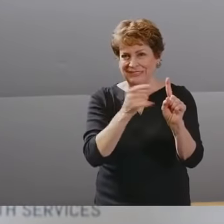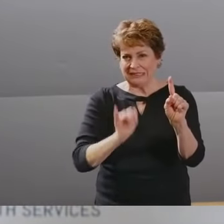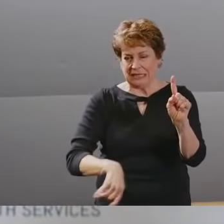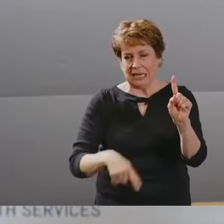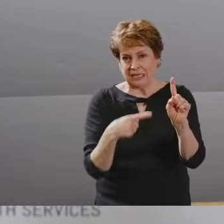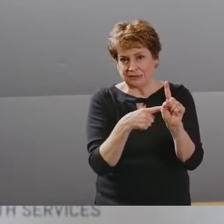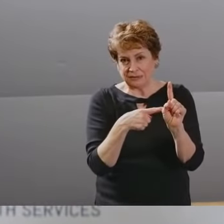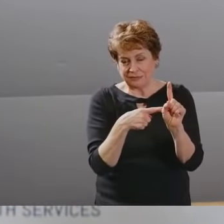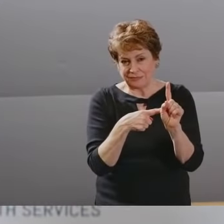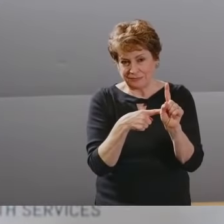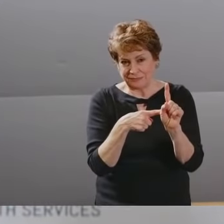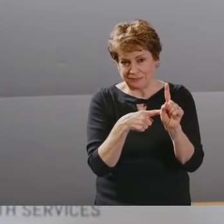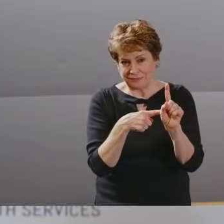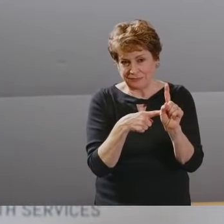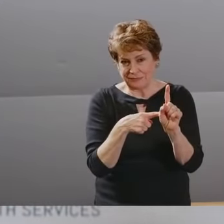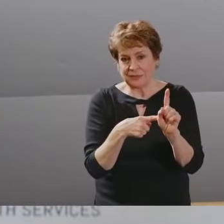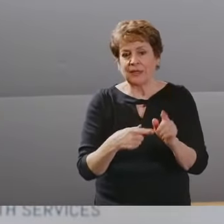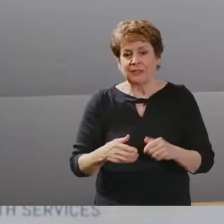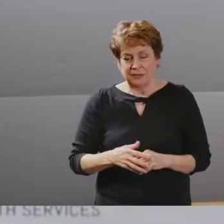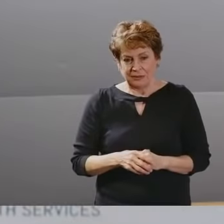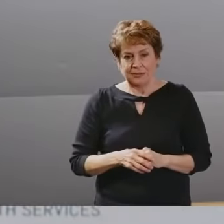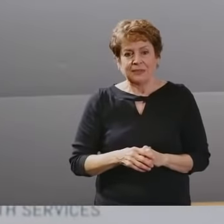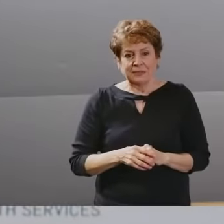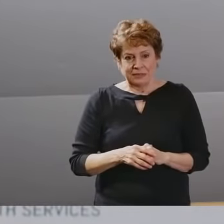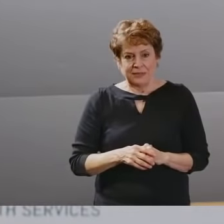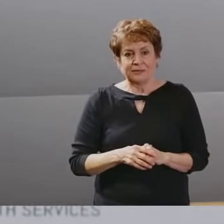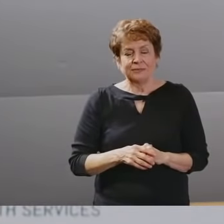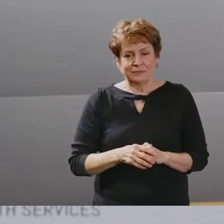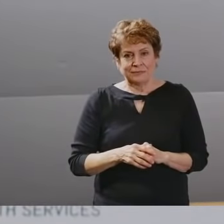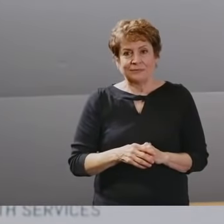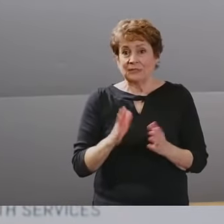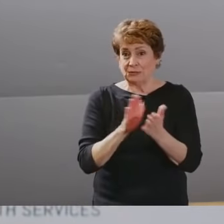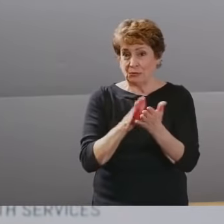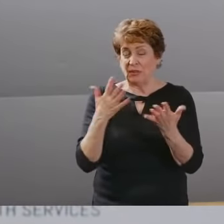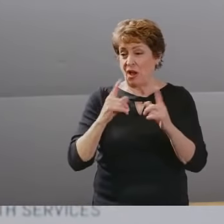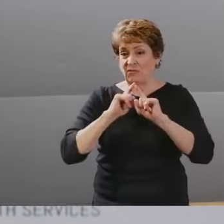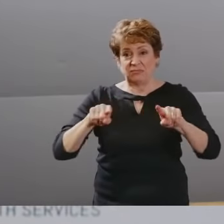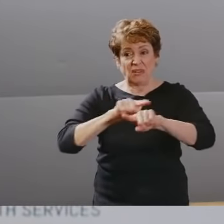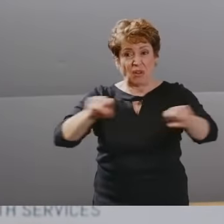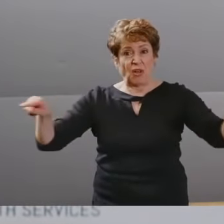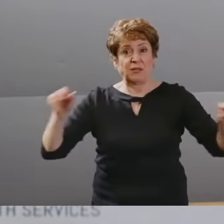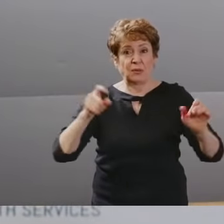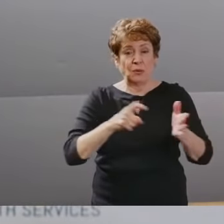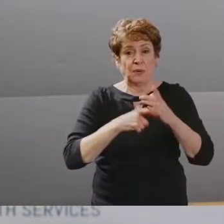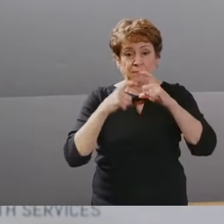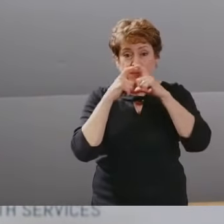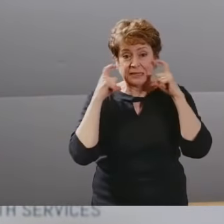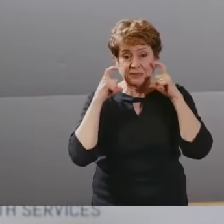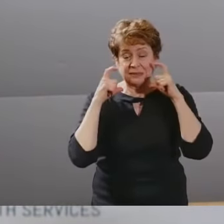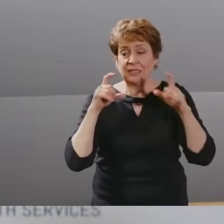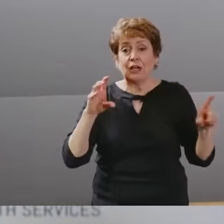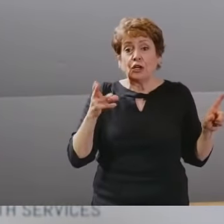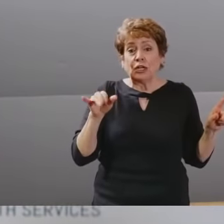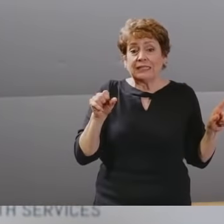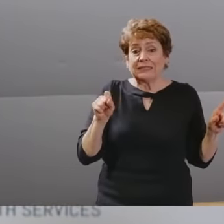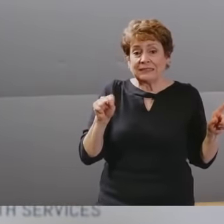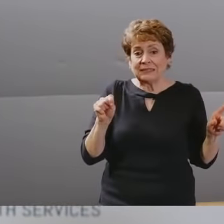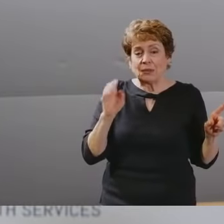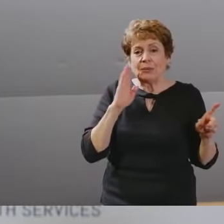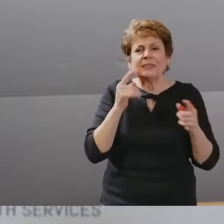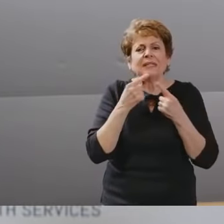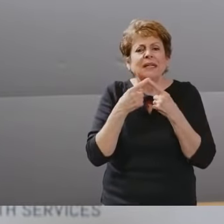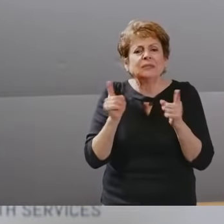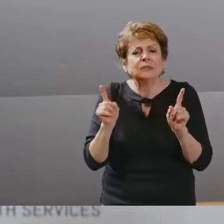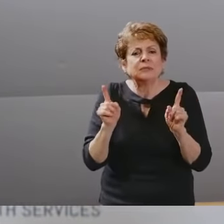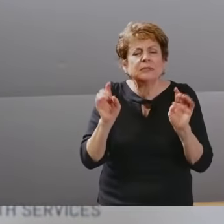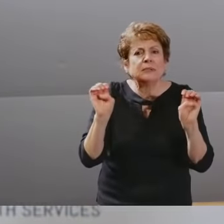are already required to have mask policies, but Dr. Christ will be issuing an emergency measure to